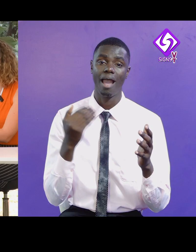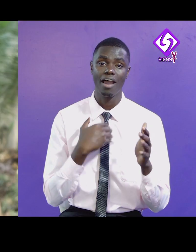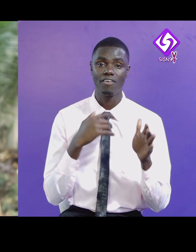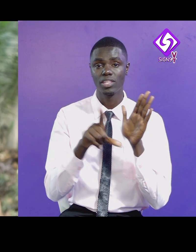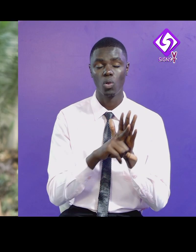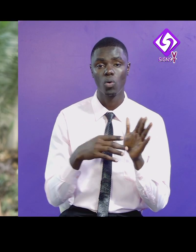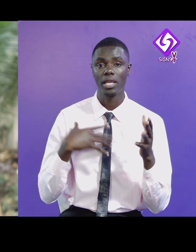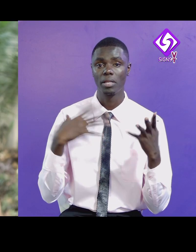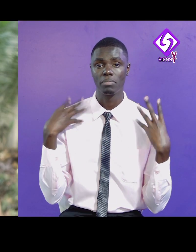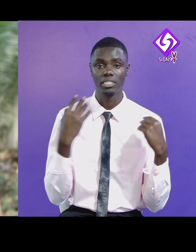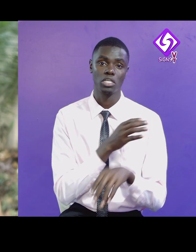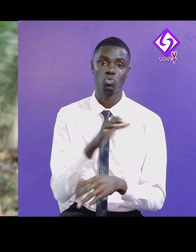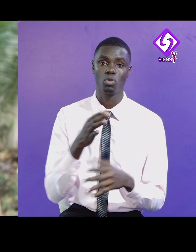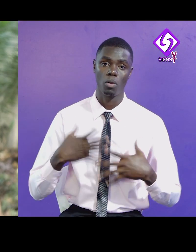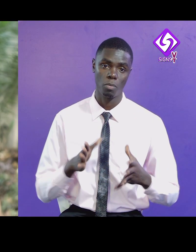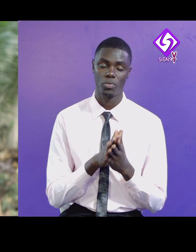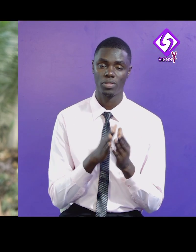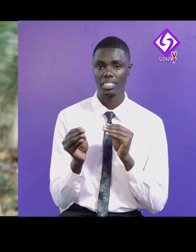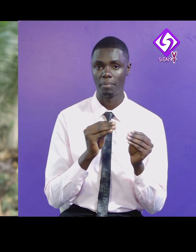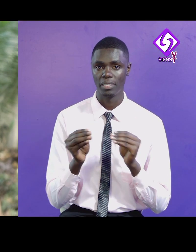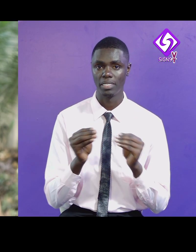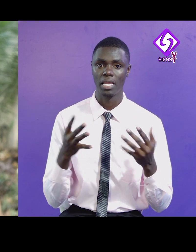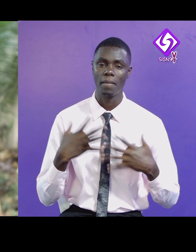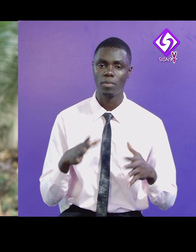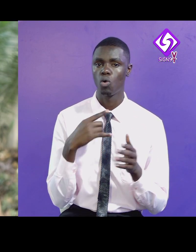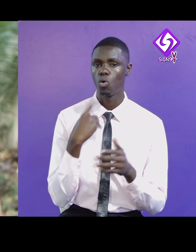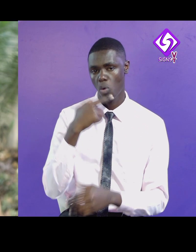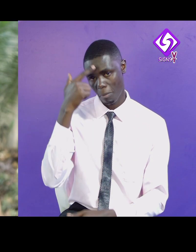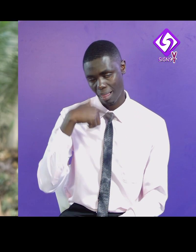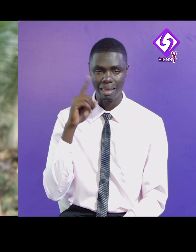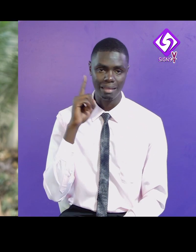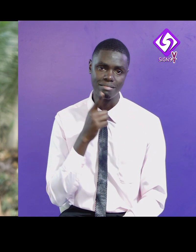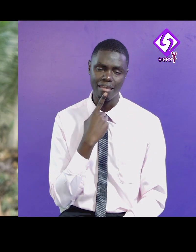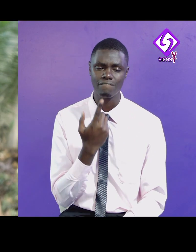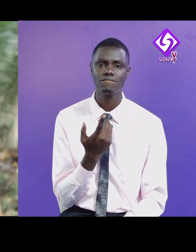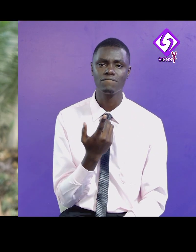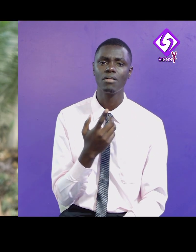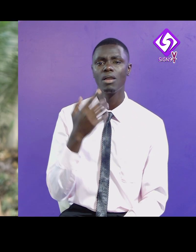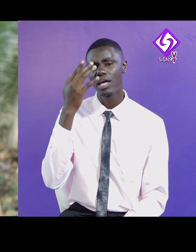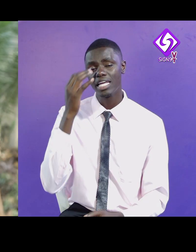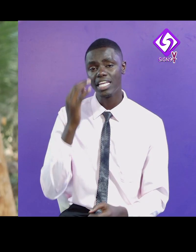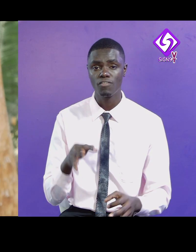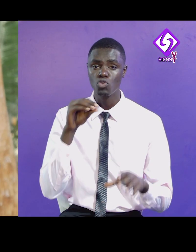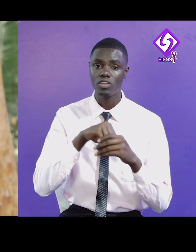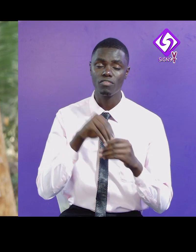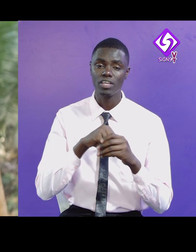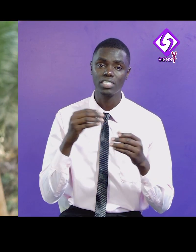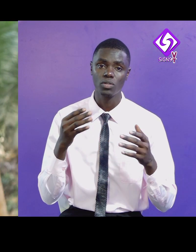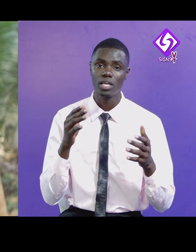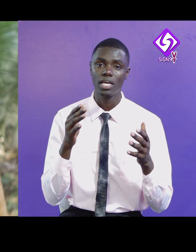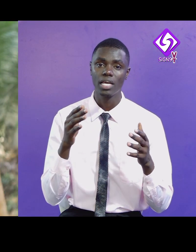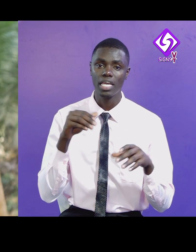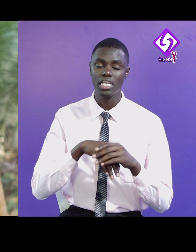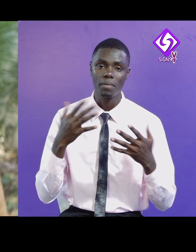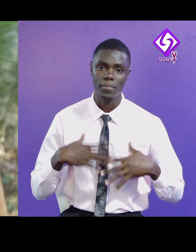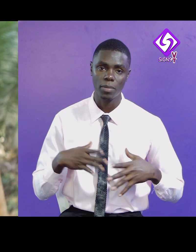and practices to empower people with disabilities, people with visual impairments, people with hearing impairments. Because when you invest in people with